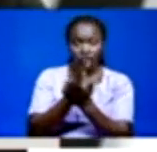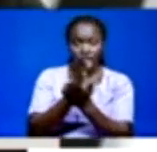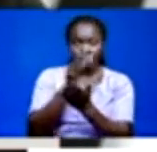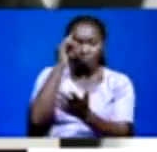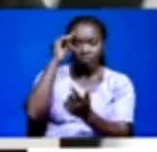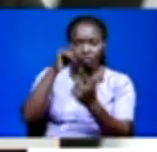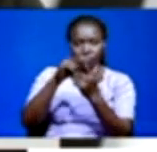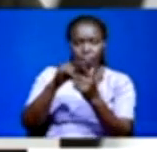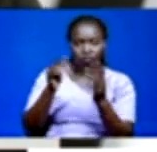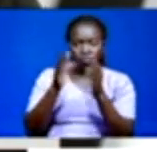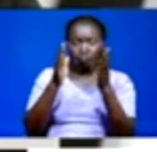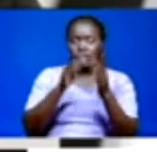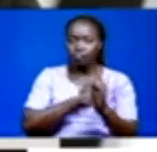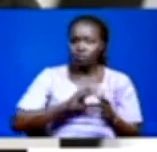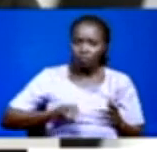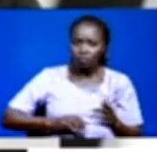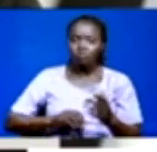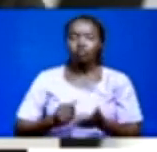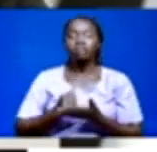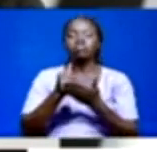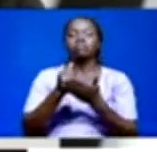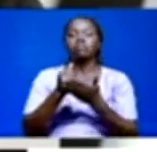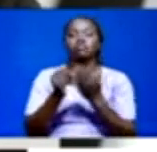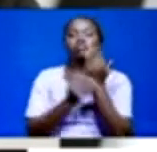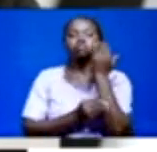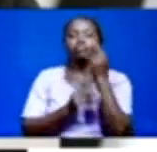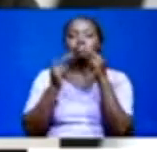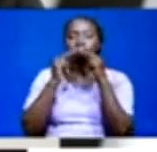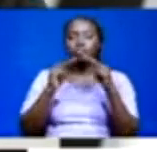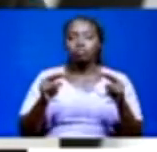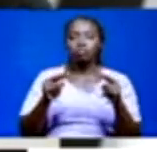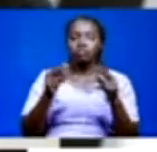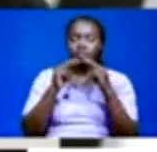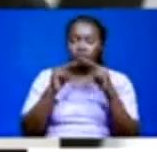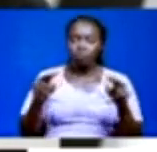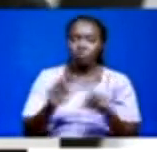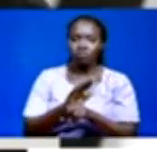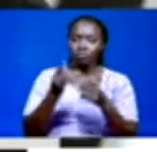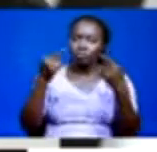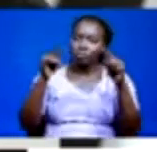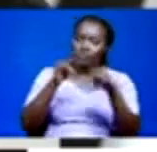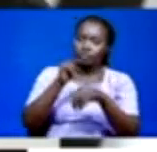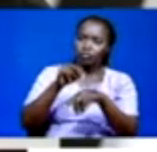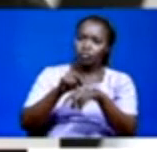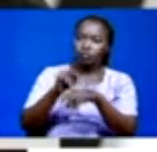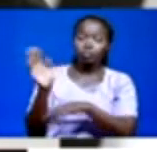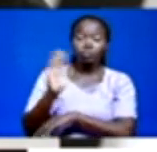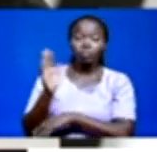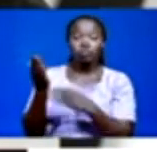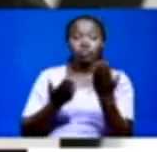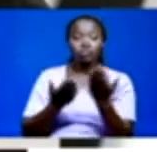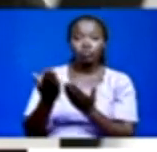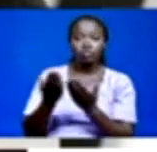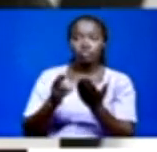get out to reach to the needy and pray for a peaceful and prosperous nation. Speaking at his farewell service as he transfers